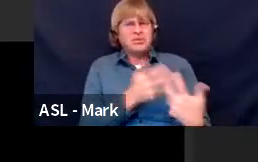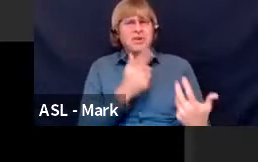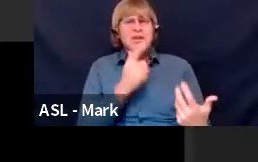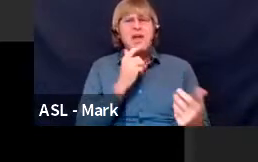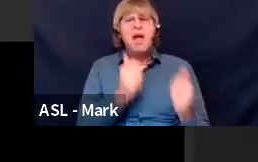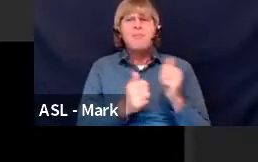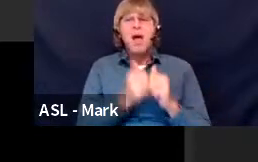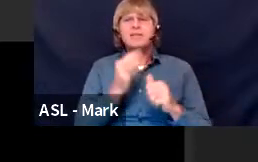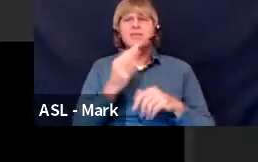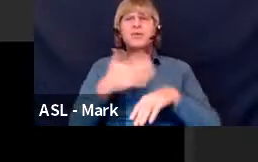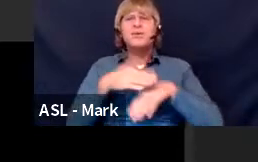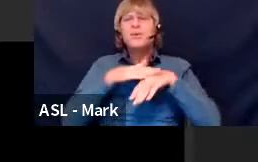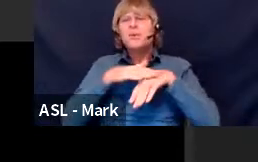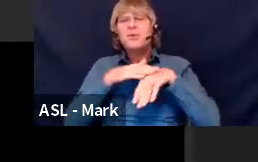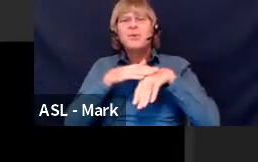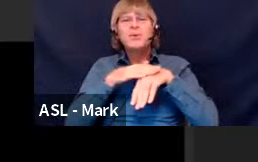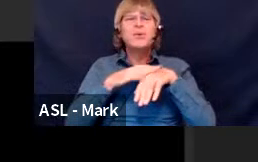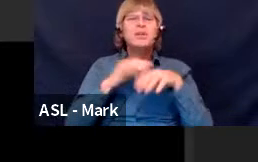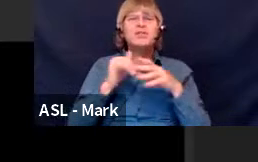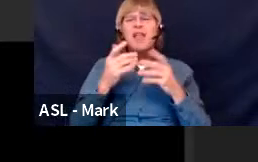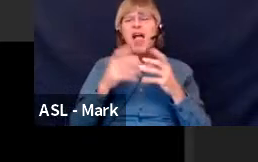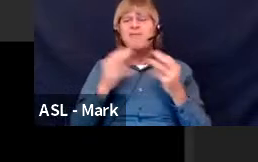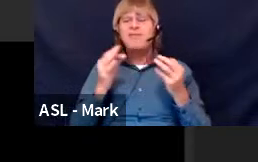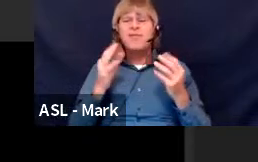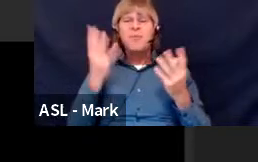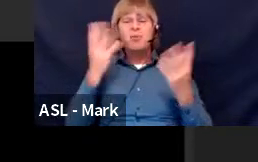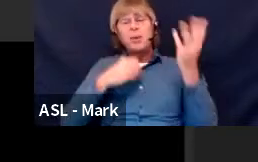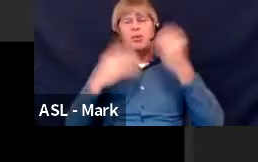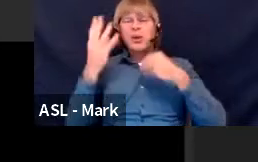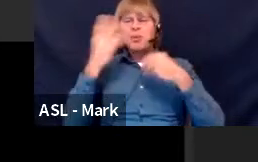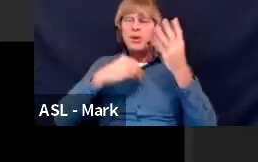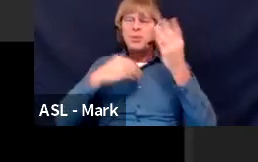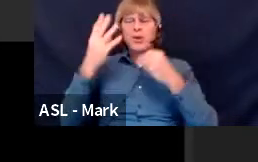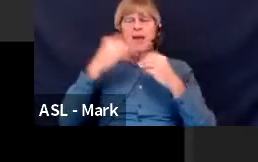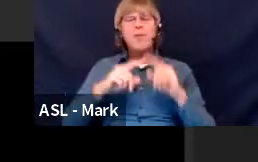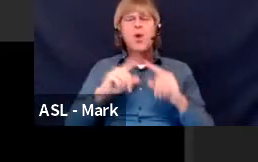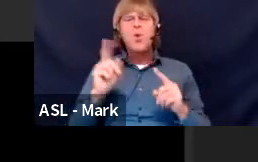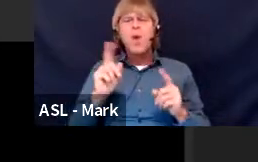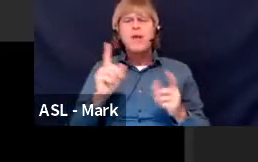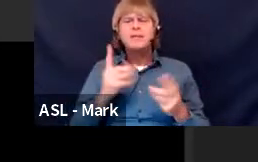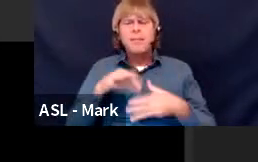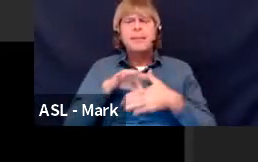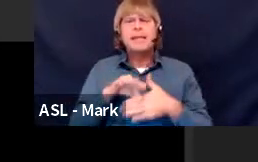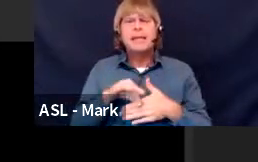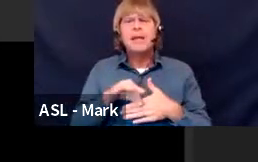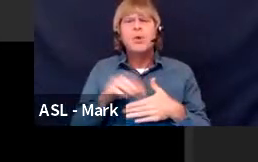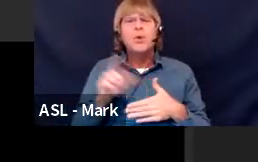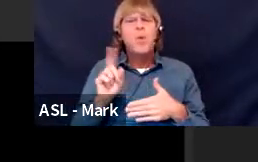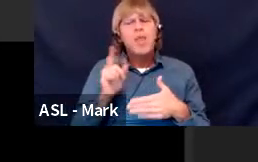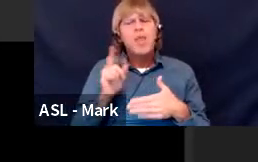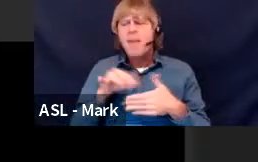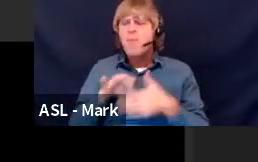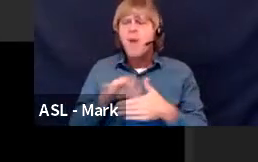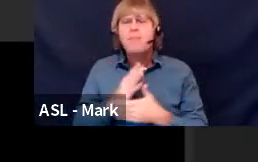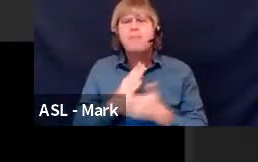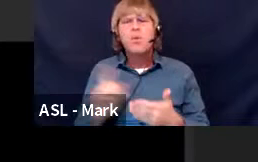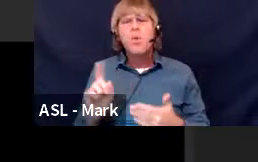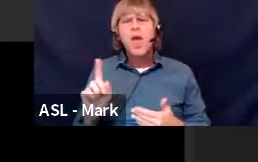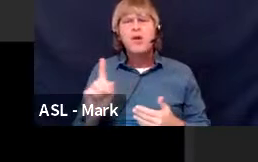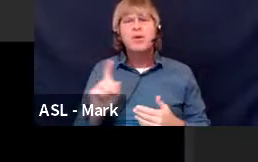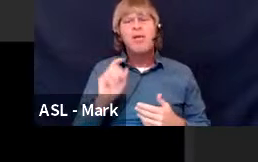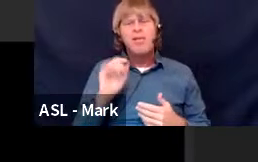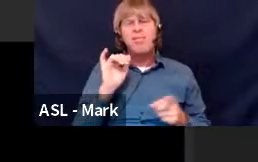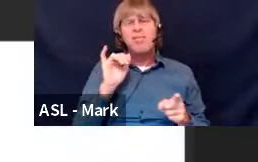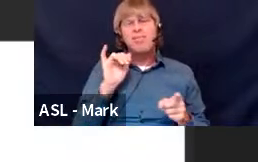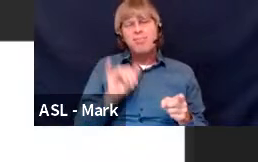of icing, a lot of sprinkles, but it's not like, where's the cake? You know, where's that part? And I think